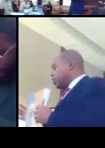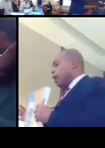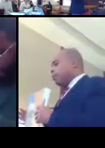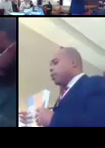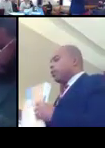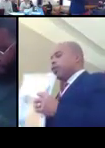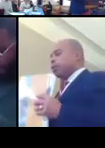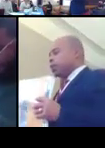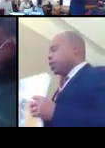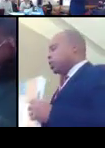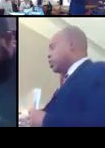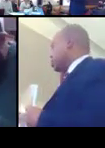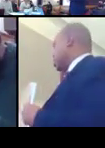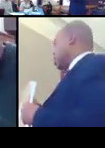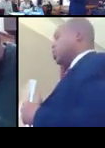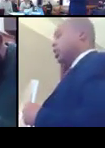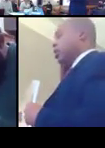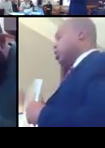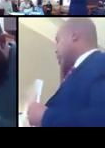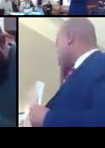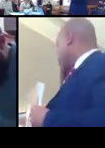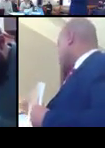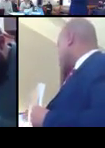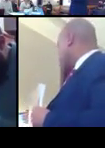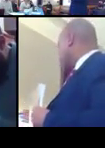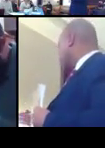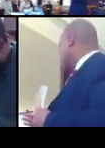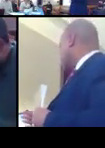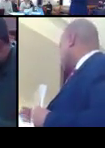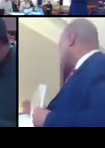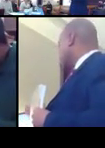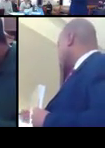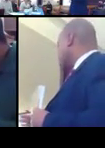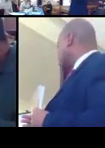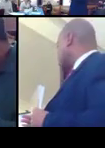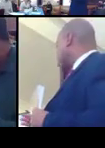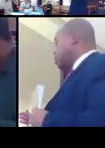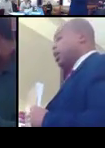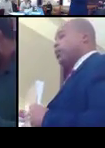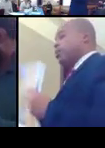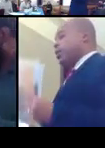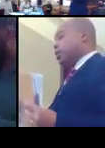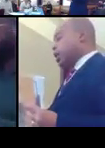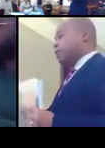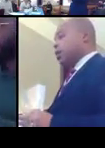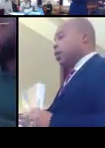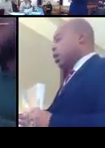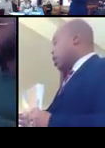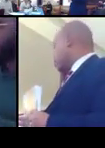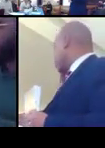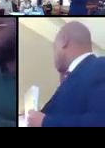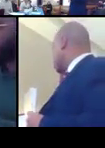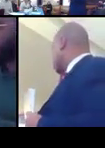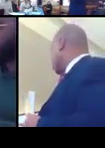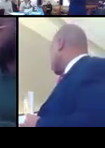through our growth chapter, transportation, you'll see a lot of sustainability throughout, as well as items that contribute to